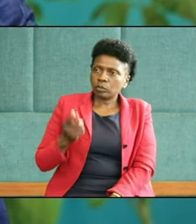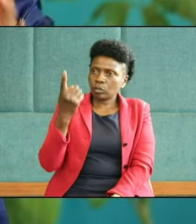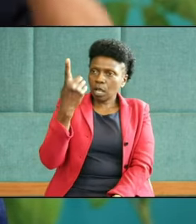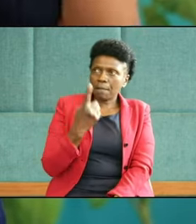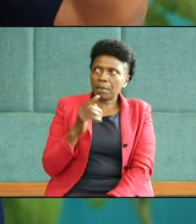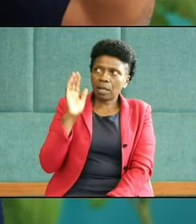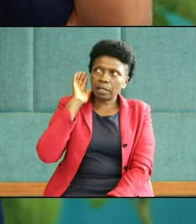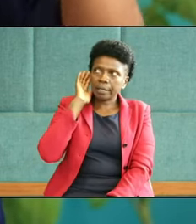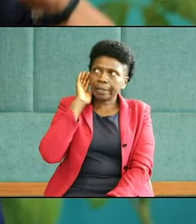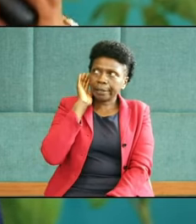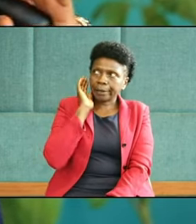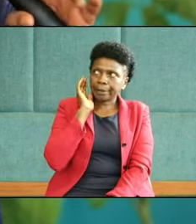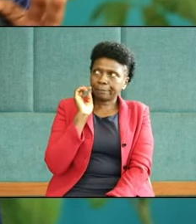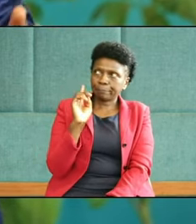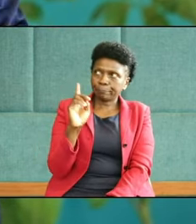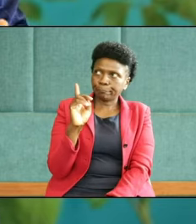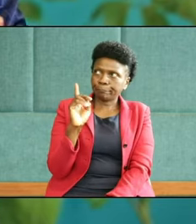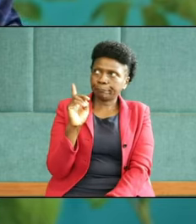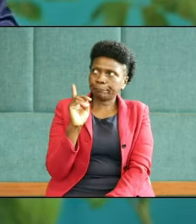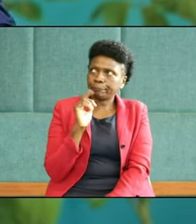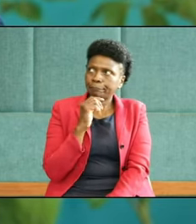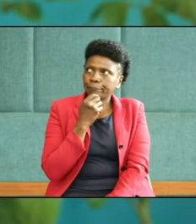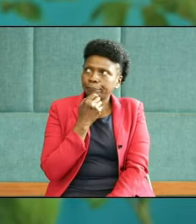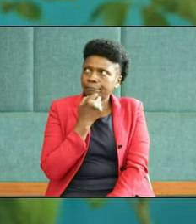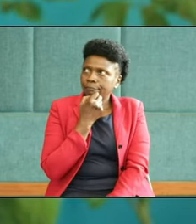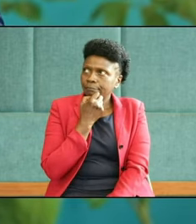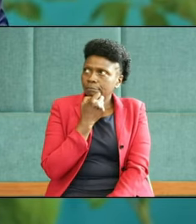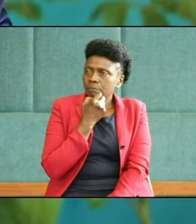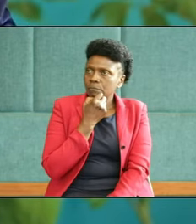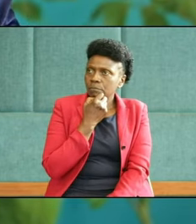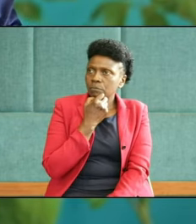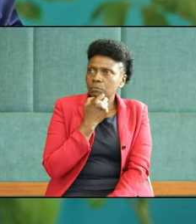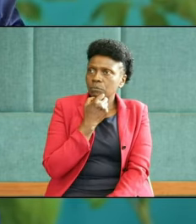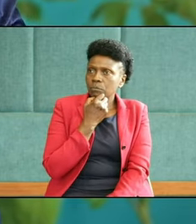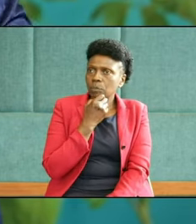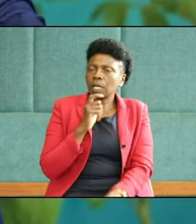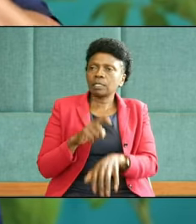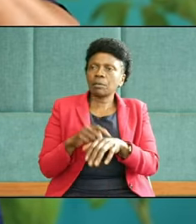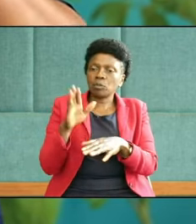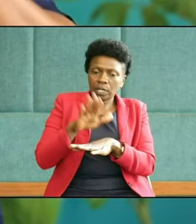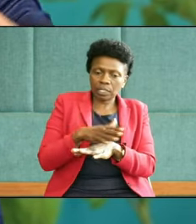hear the staff says, and when we are singing that